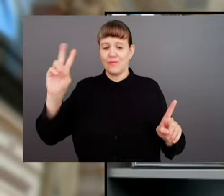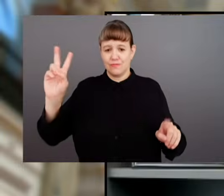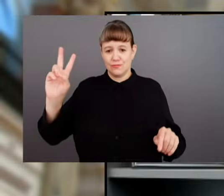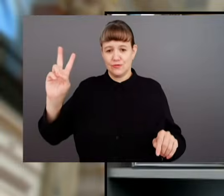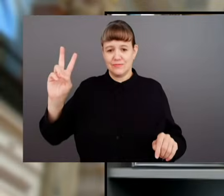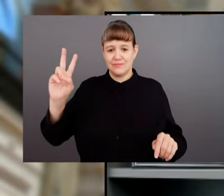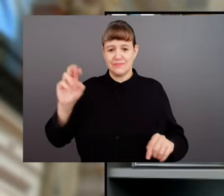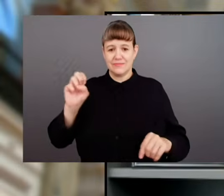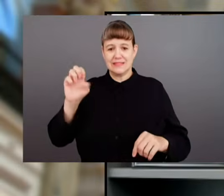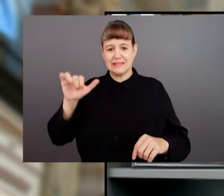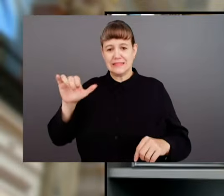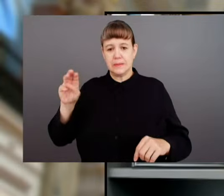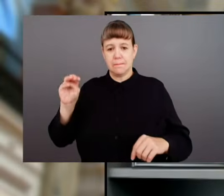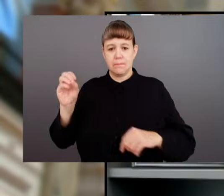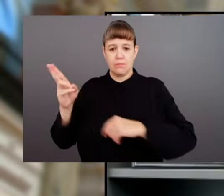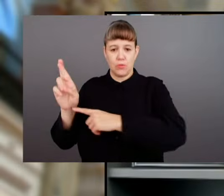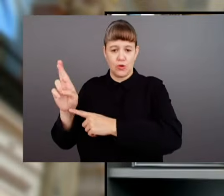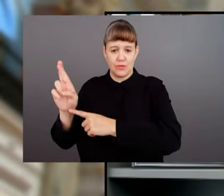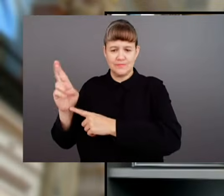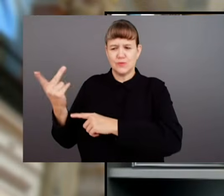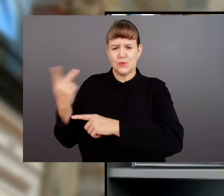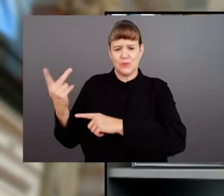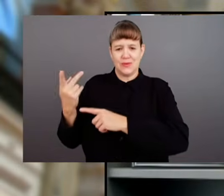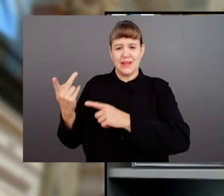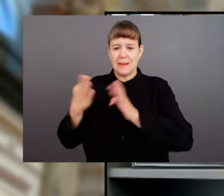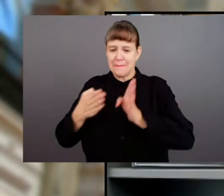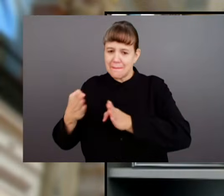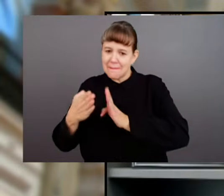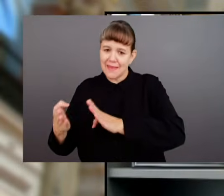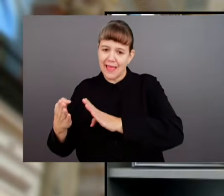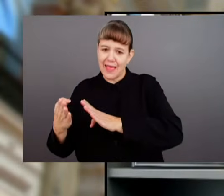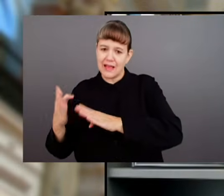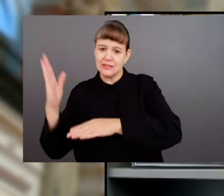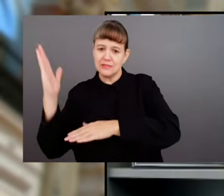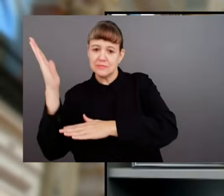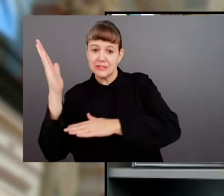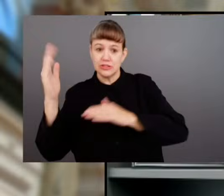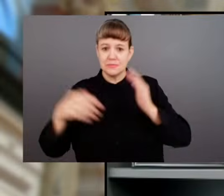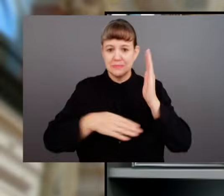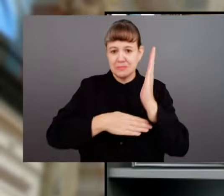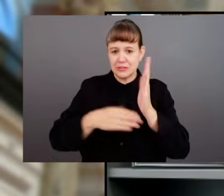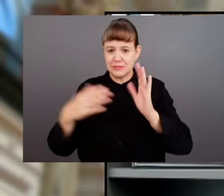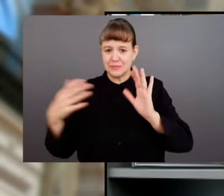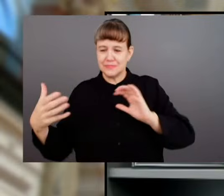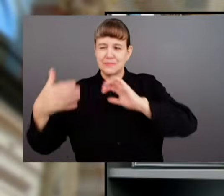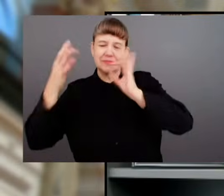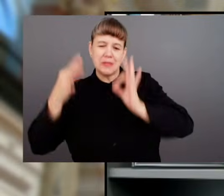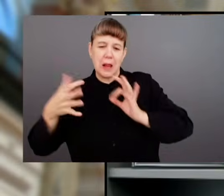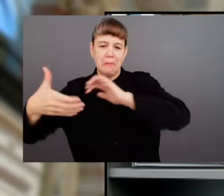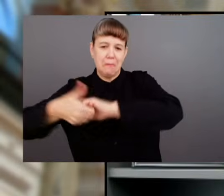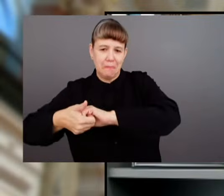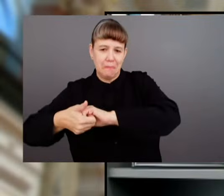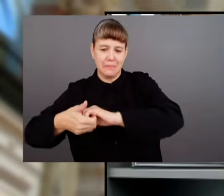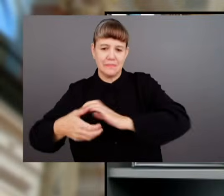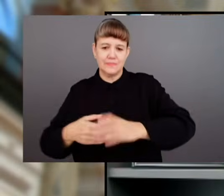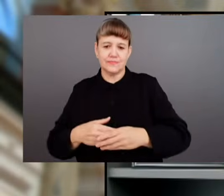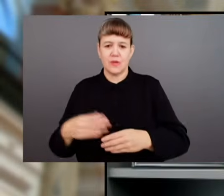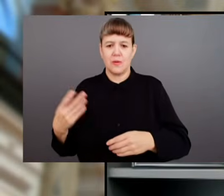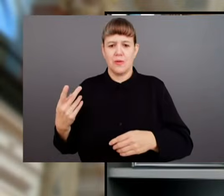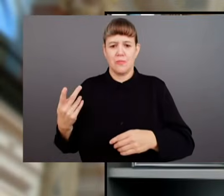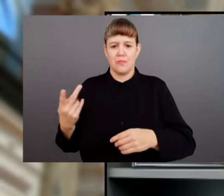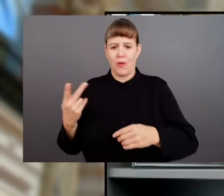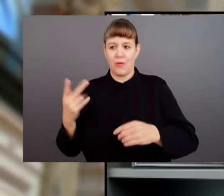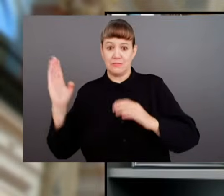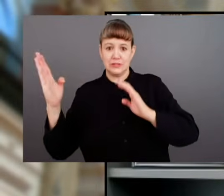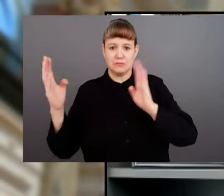make a nice pair. I did just make that pun, and I hope that it got your attention, and I hope you talk about